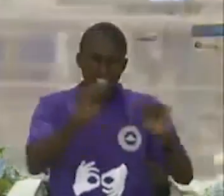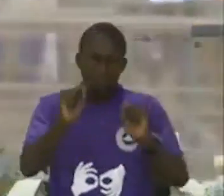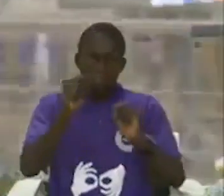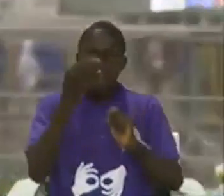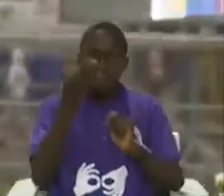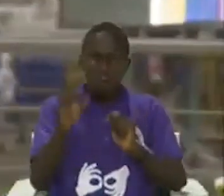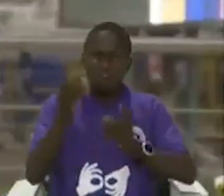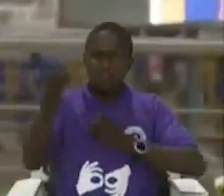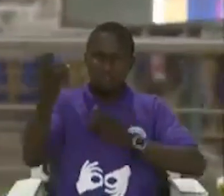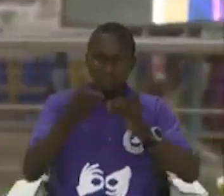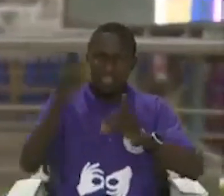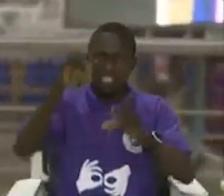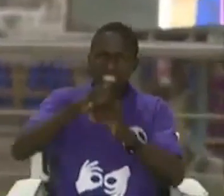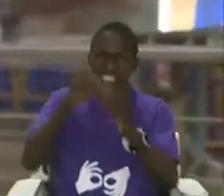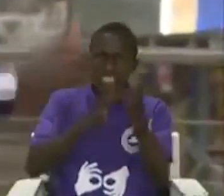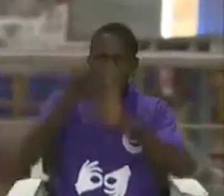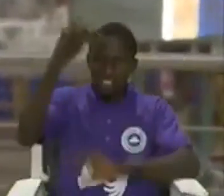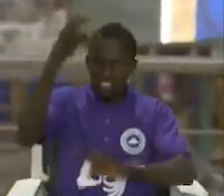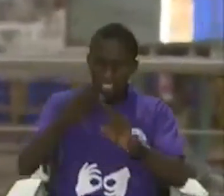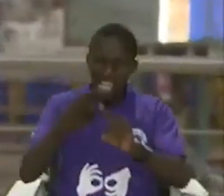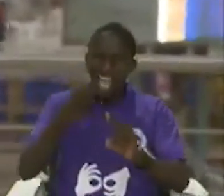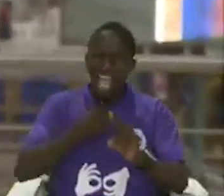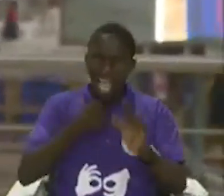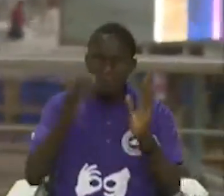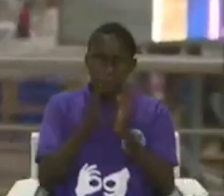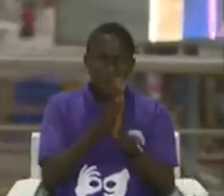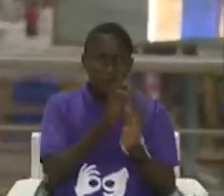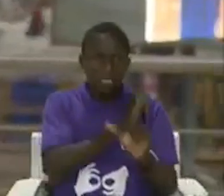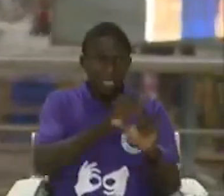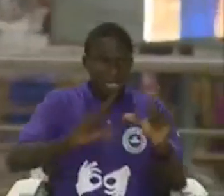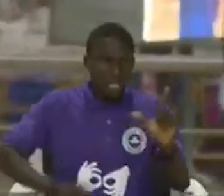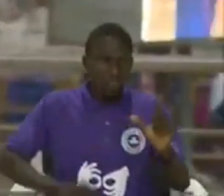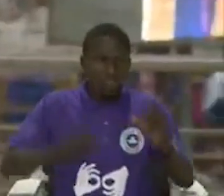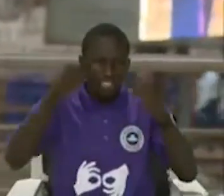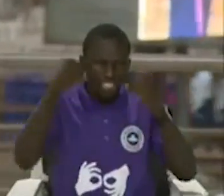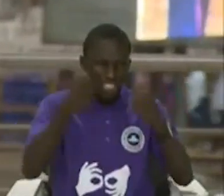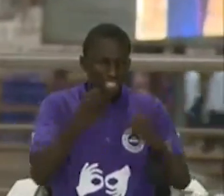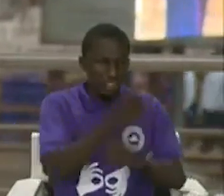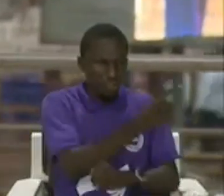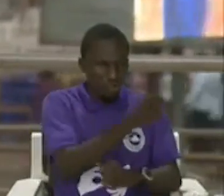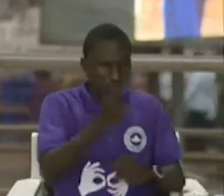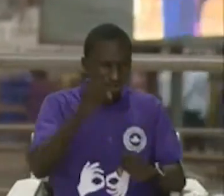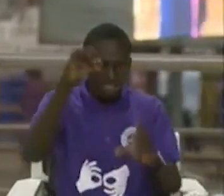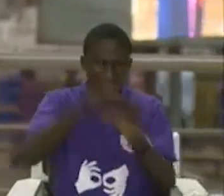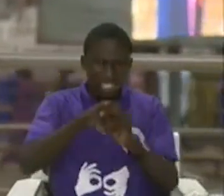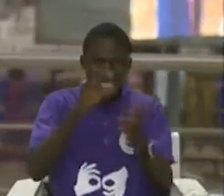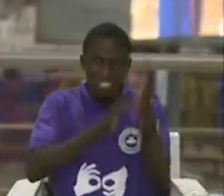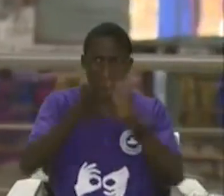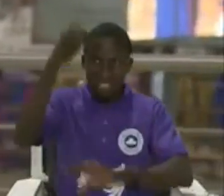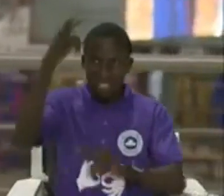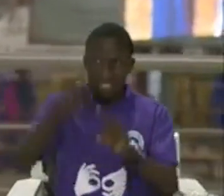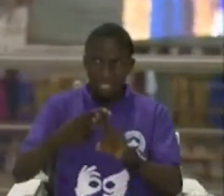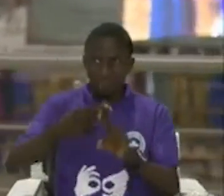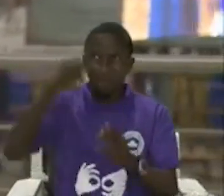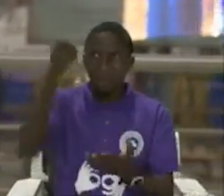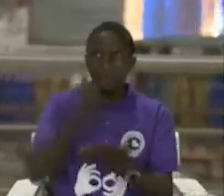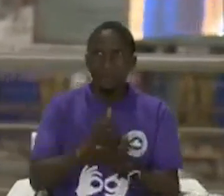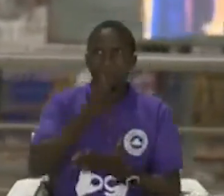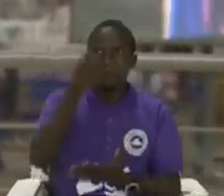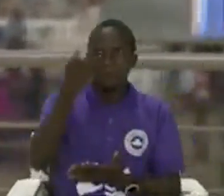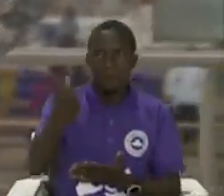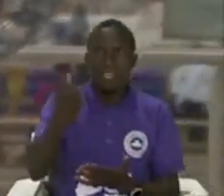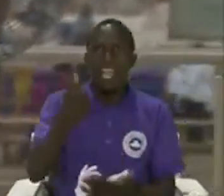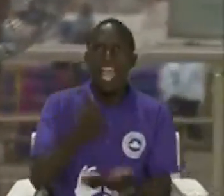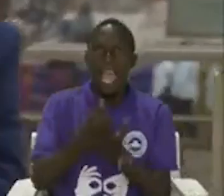Jesus. I pray the Lord strengthens you and help you in all your endeavors in the mighty name of Jesus. Can you help